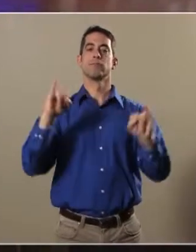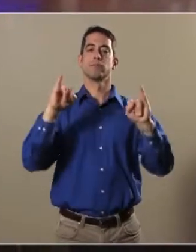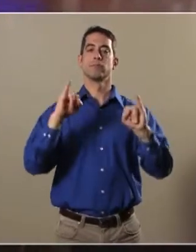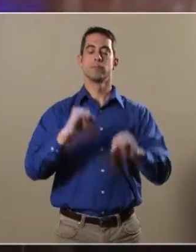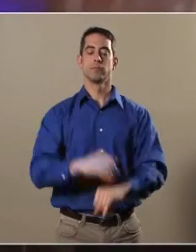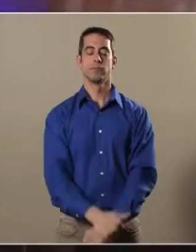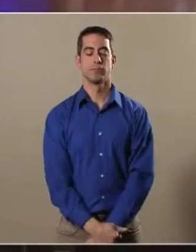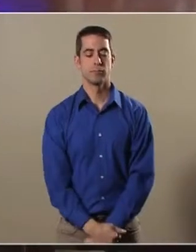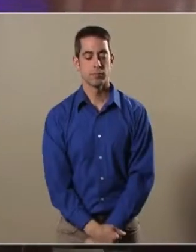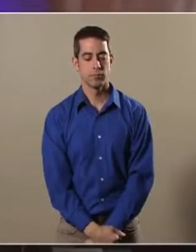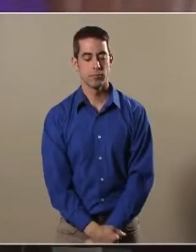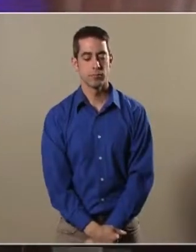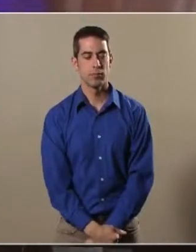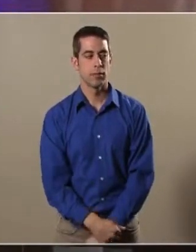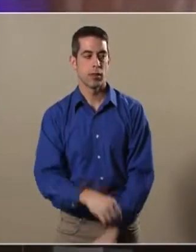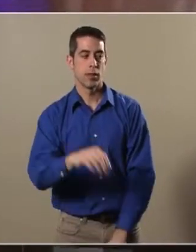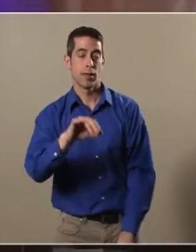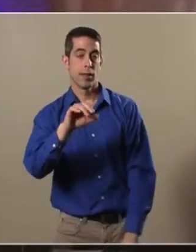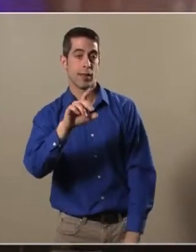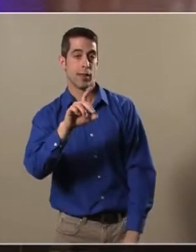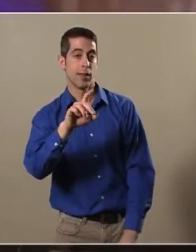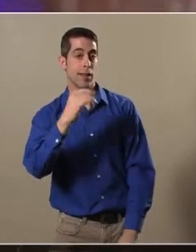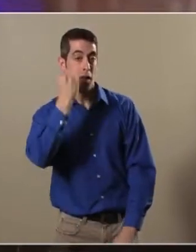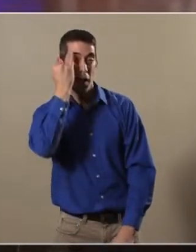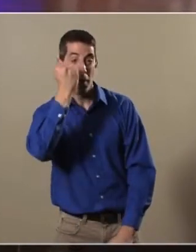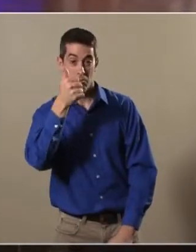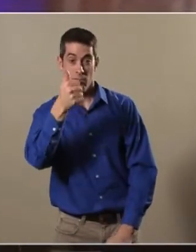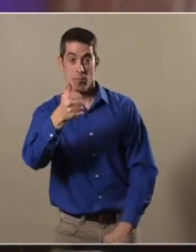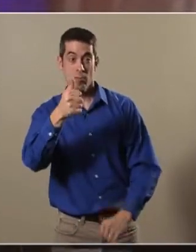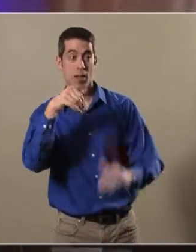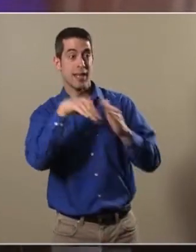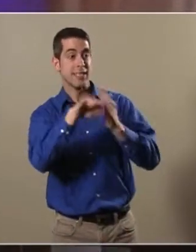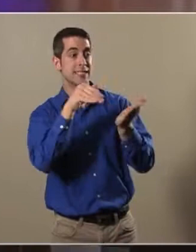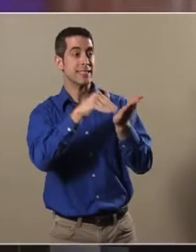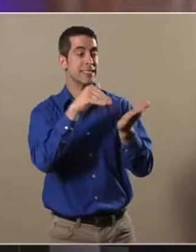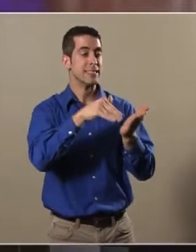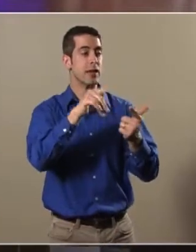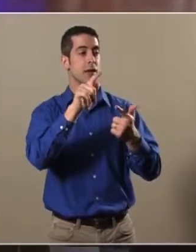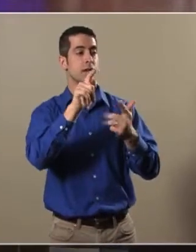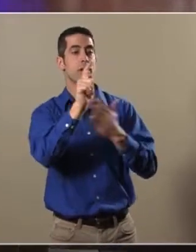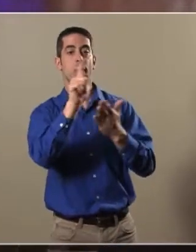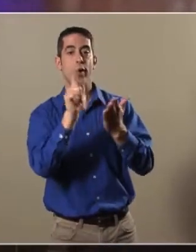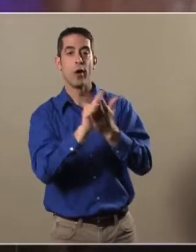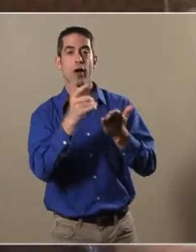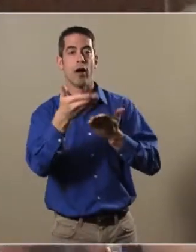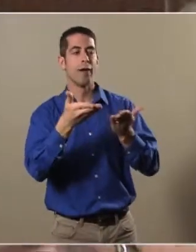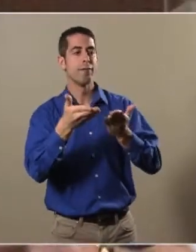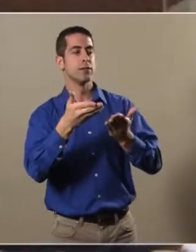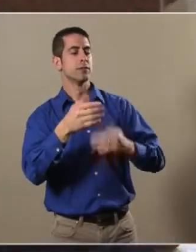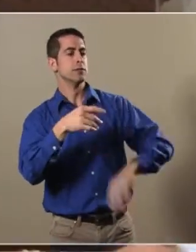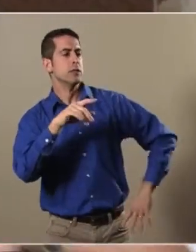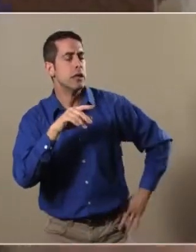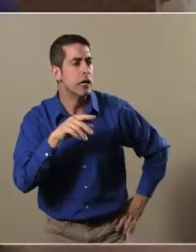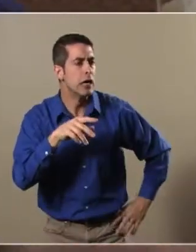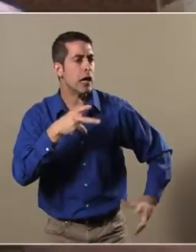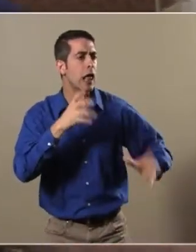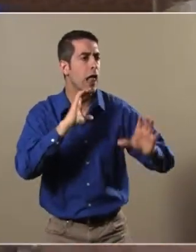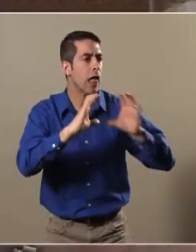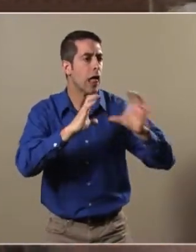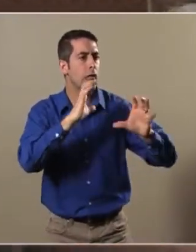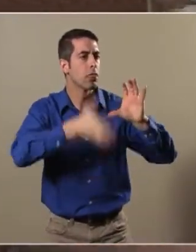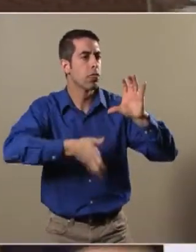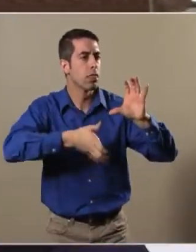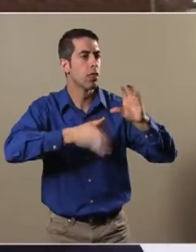Imagine going to a doctor for test results and not being able to hear what they say, or going to a lawyer for your will and not being able to